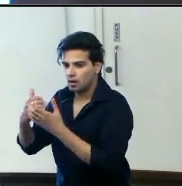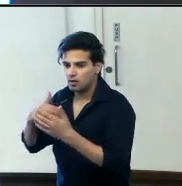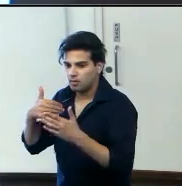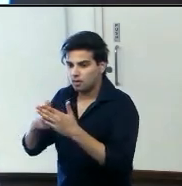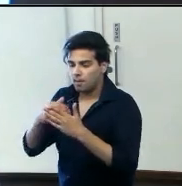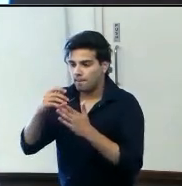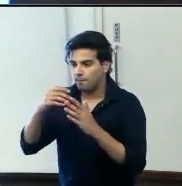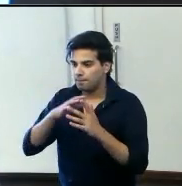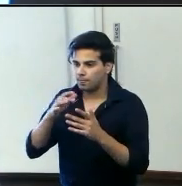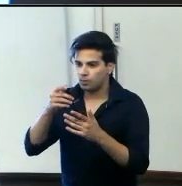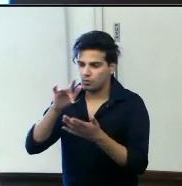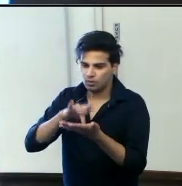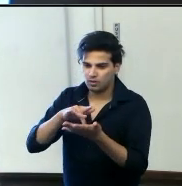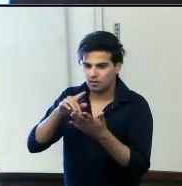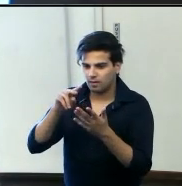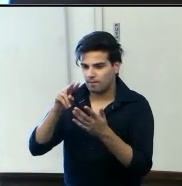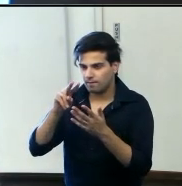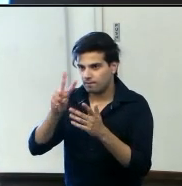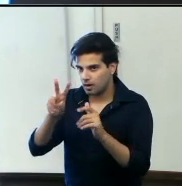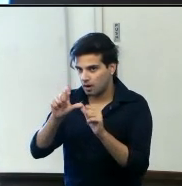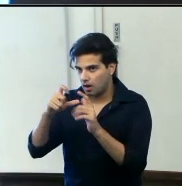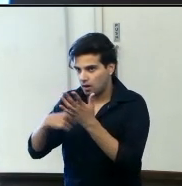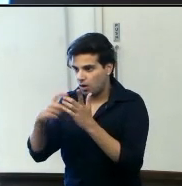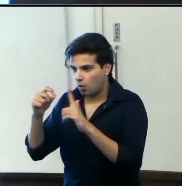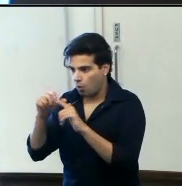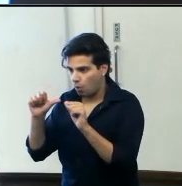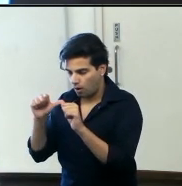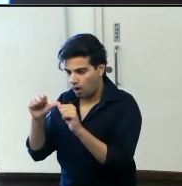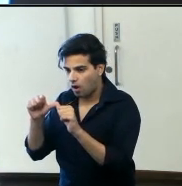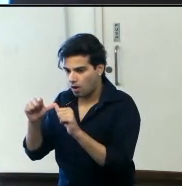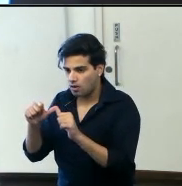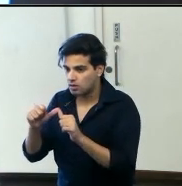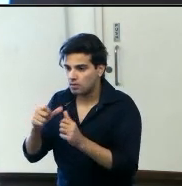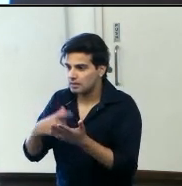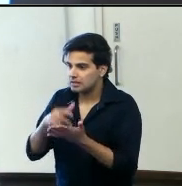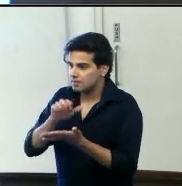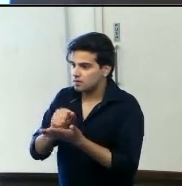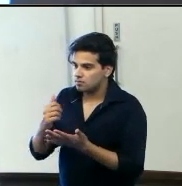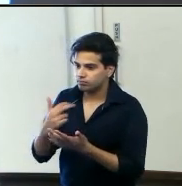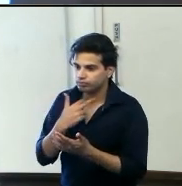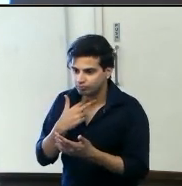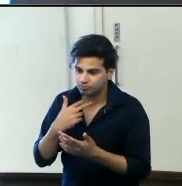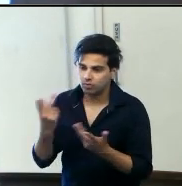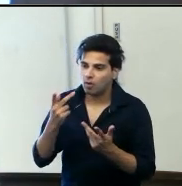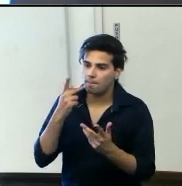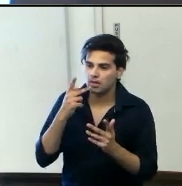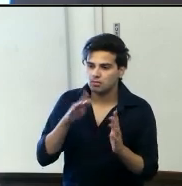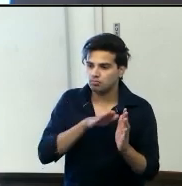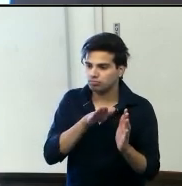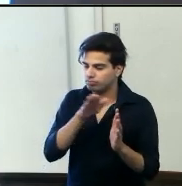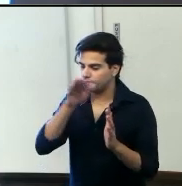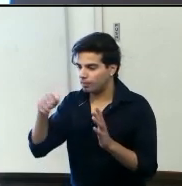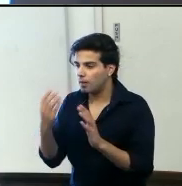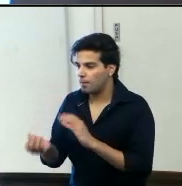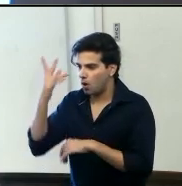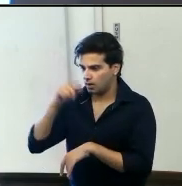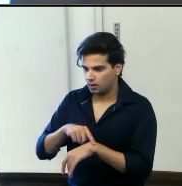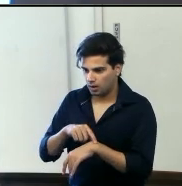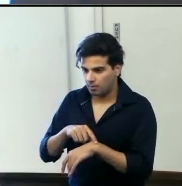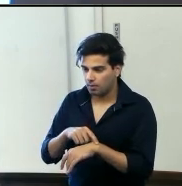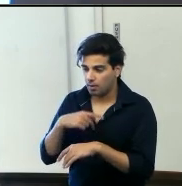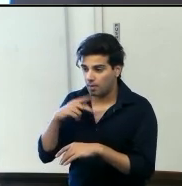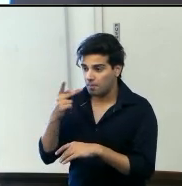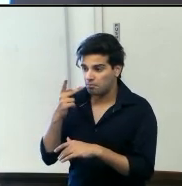Baroda for 1 year. And then finally we didn't get the train reservation, and we came by bus. And the early morning that the bus